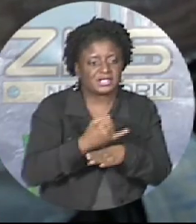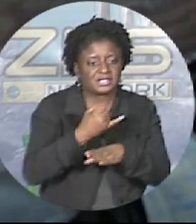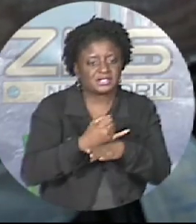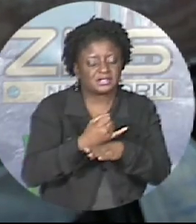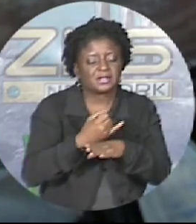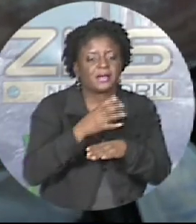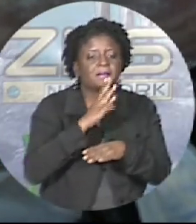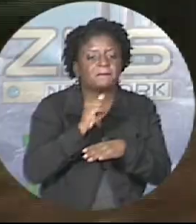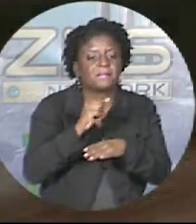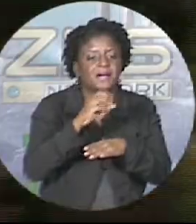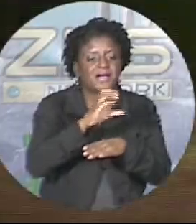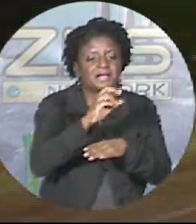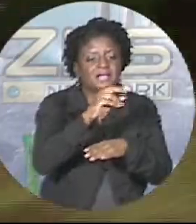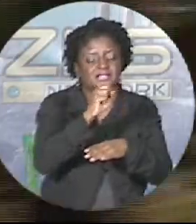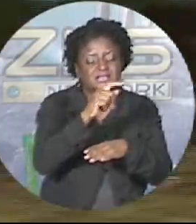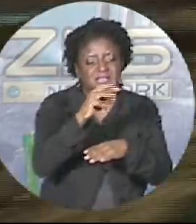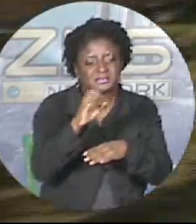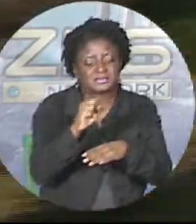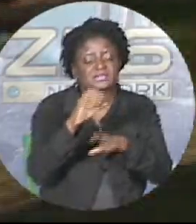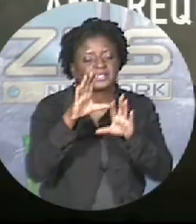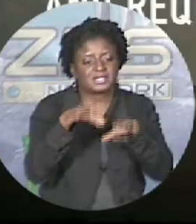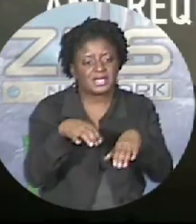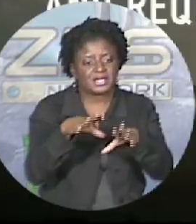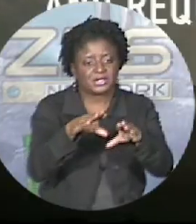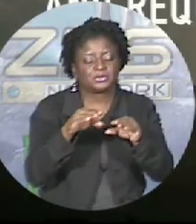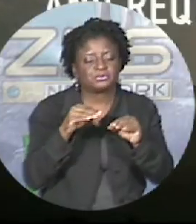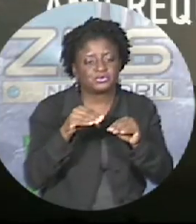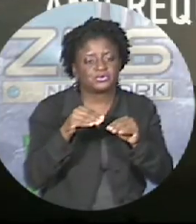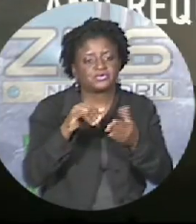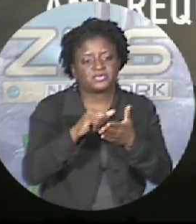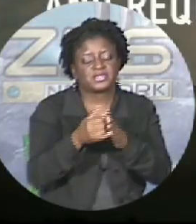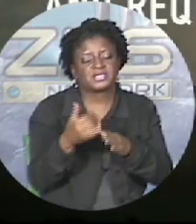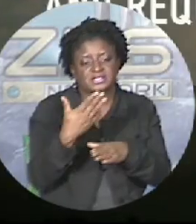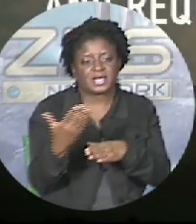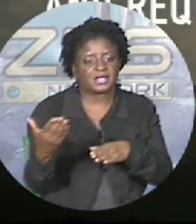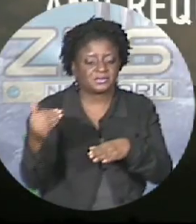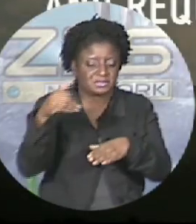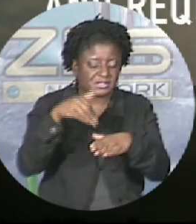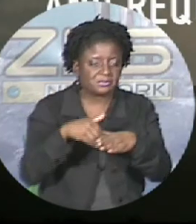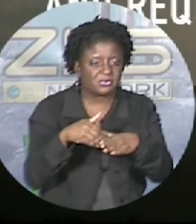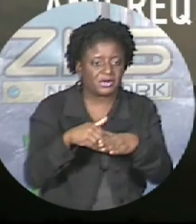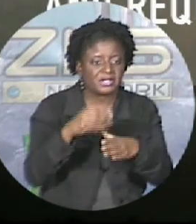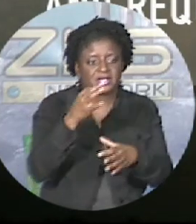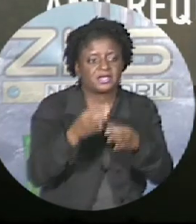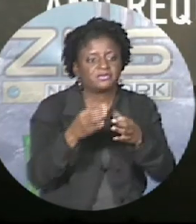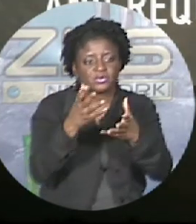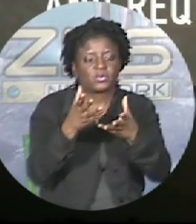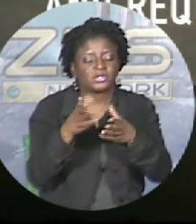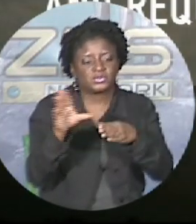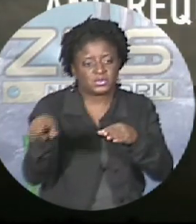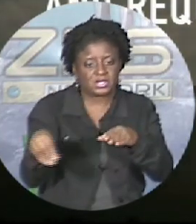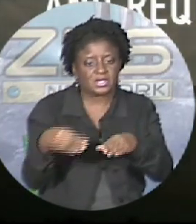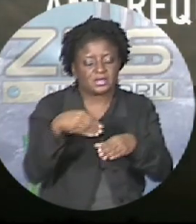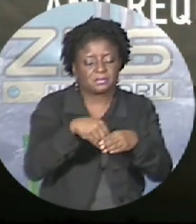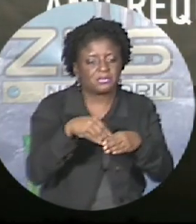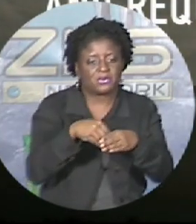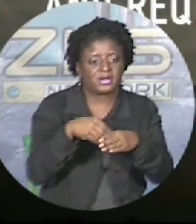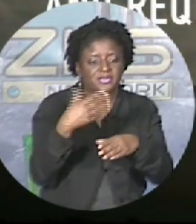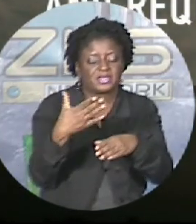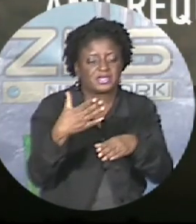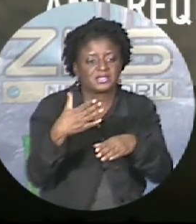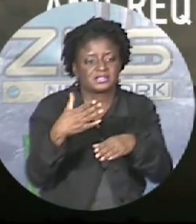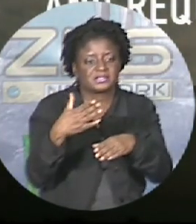goods at the border. Now, it's important to note that individuals seeking to import goods under the exigency order on more than one